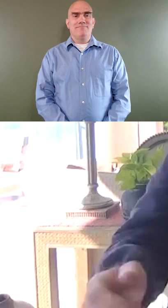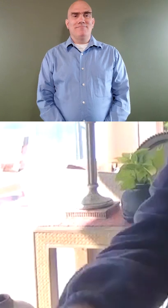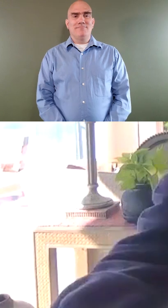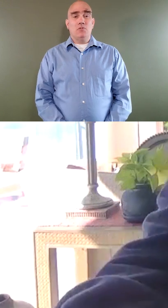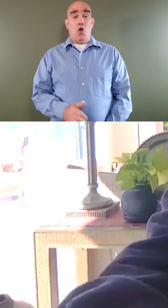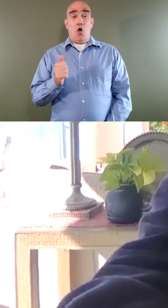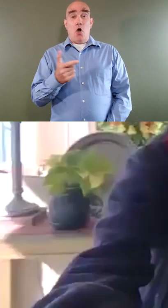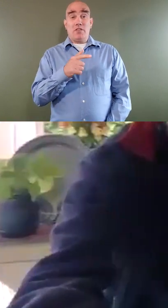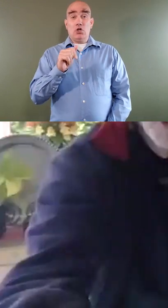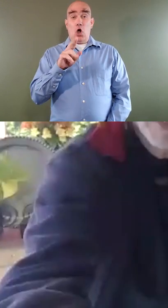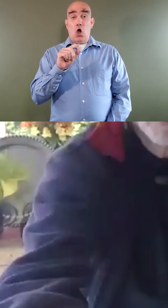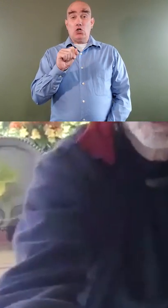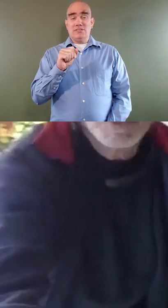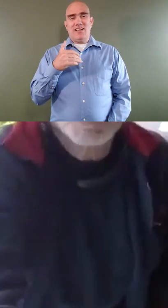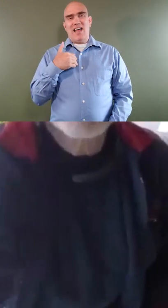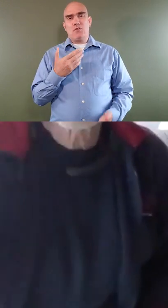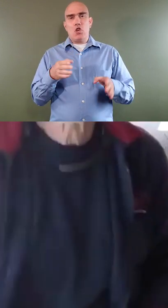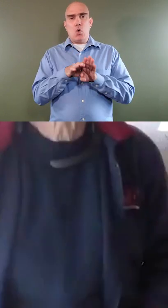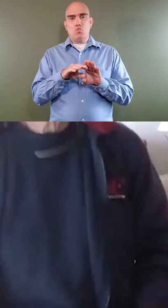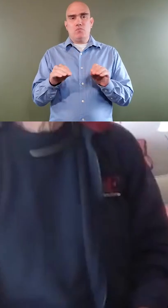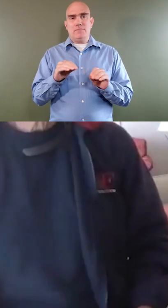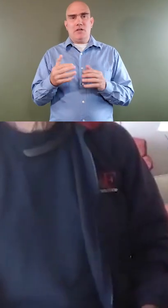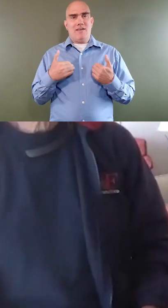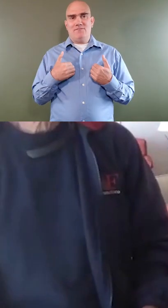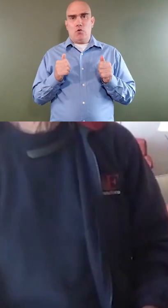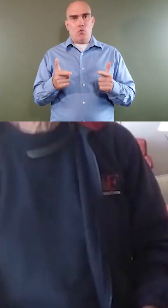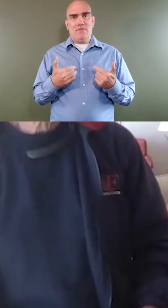So all of these arts have closing movements,